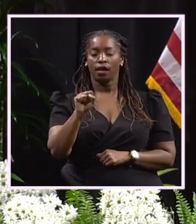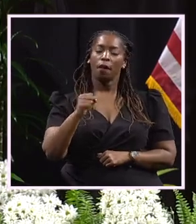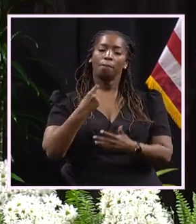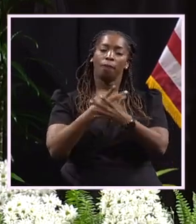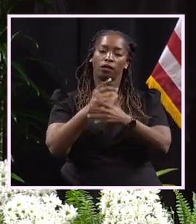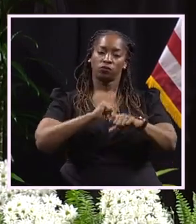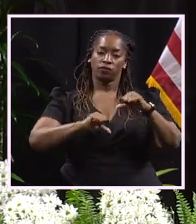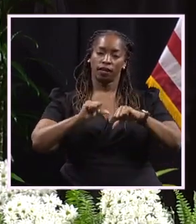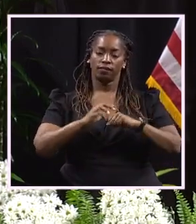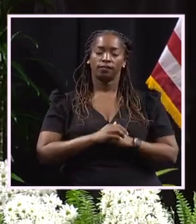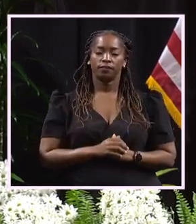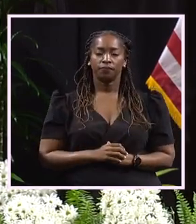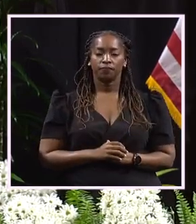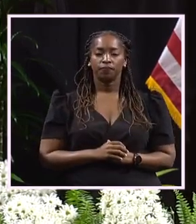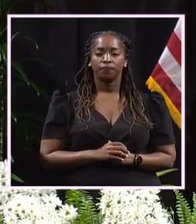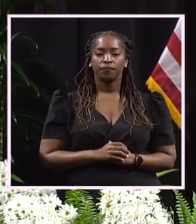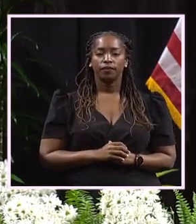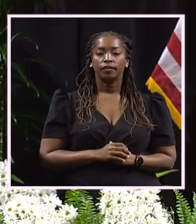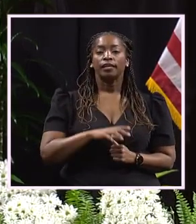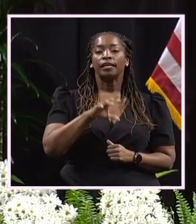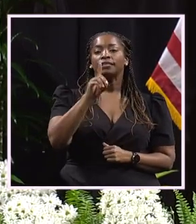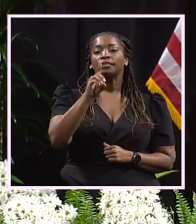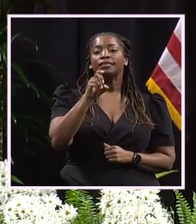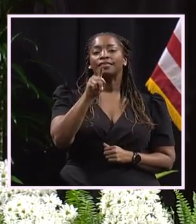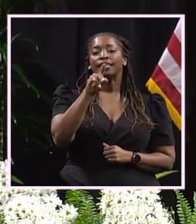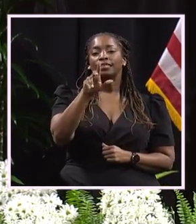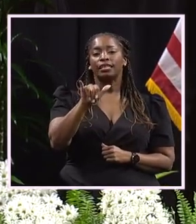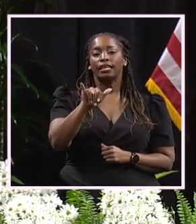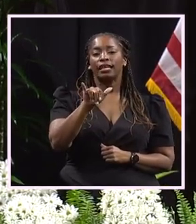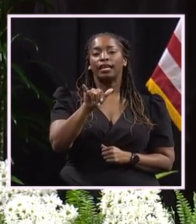Science, Destiny B.